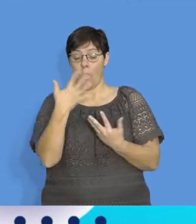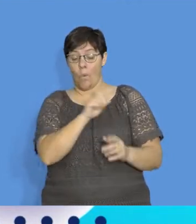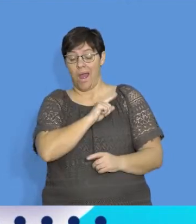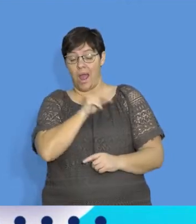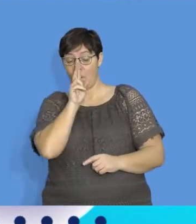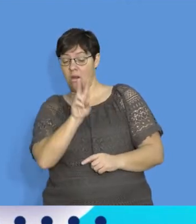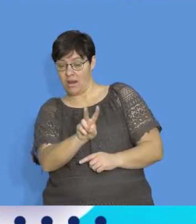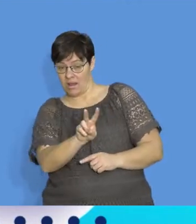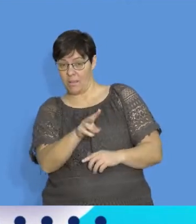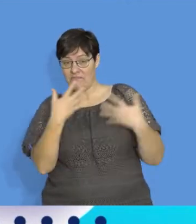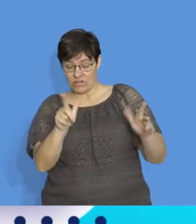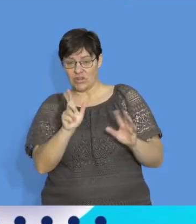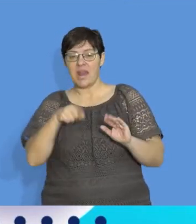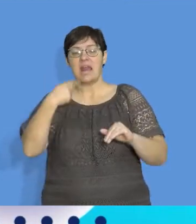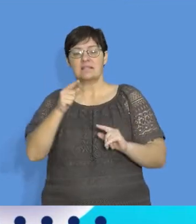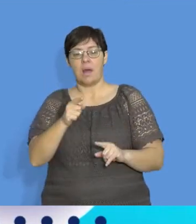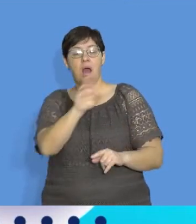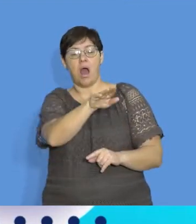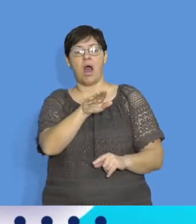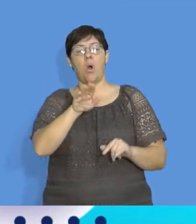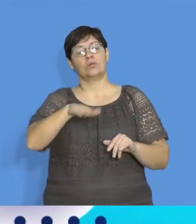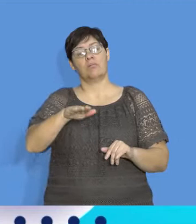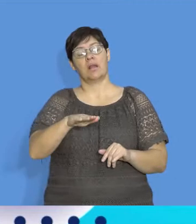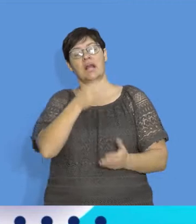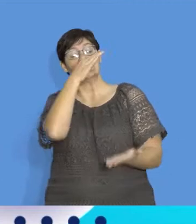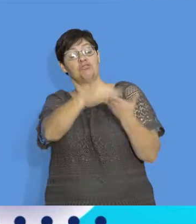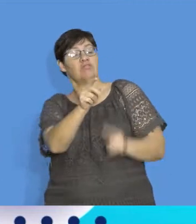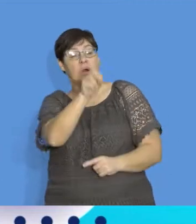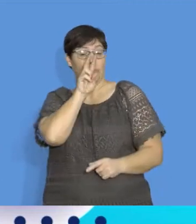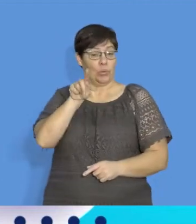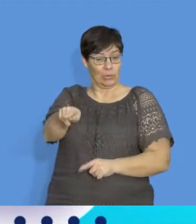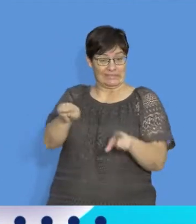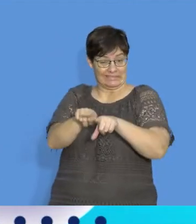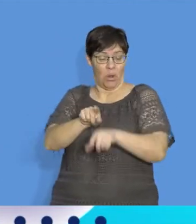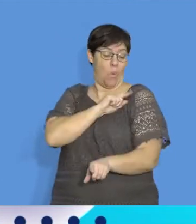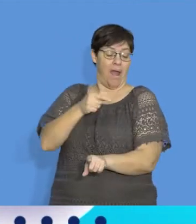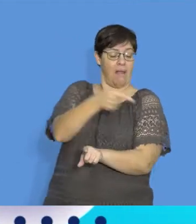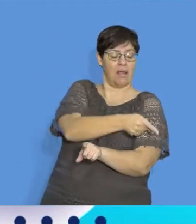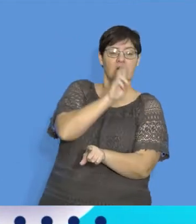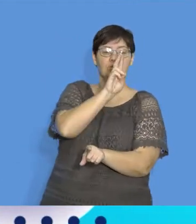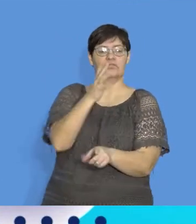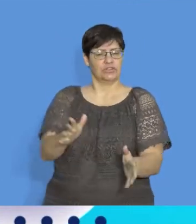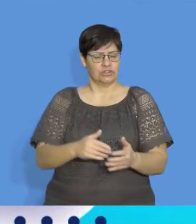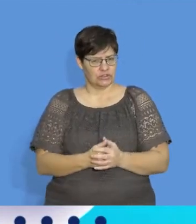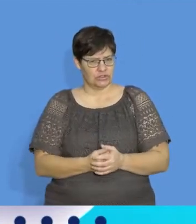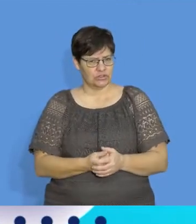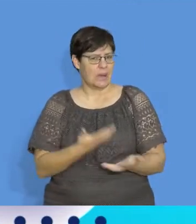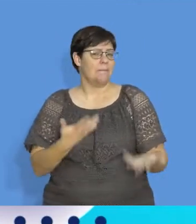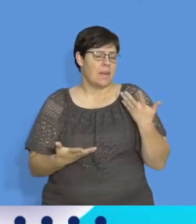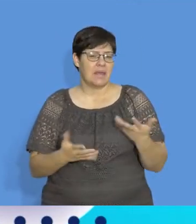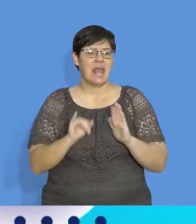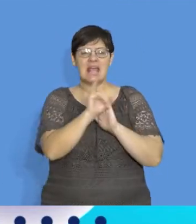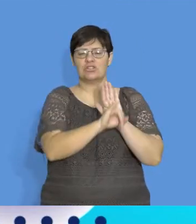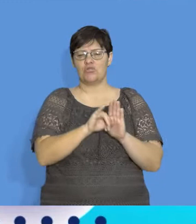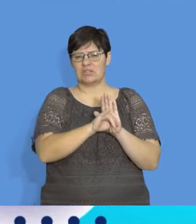you like in a way. What are the other machine learning? Some insurance company will put